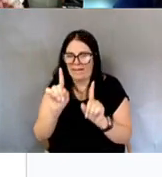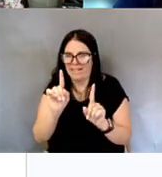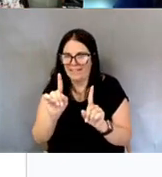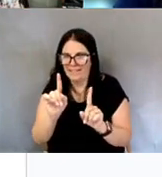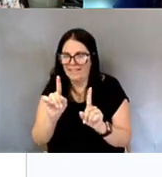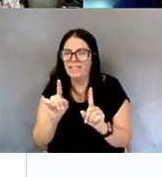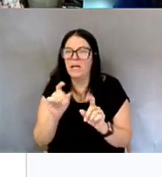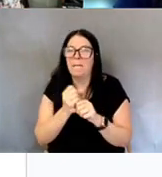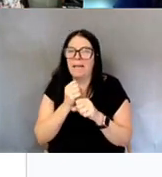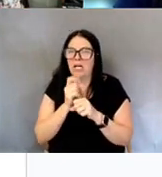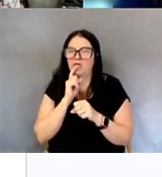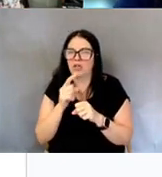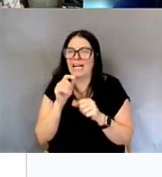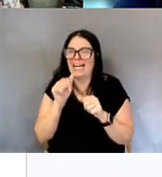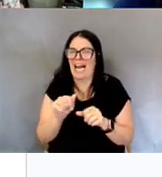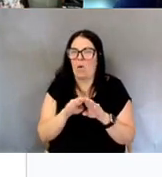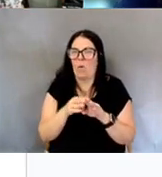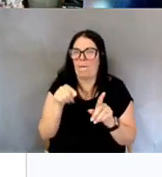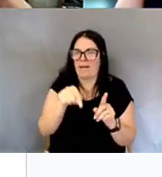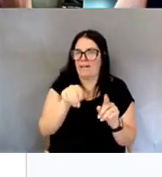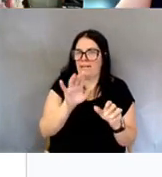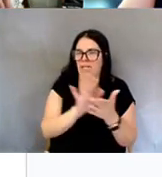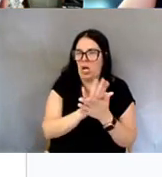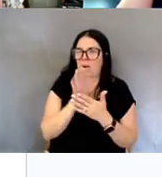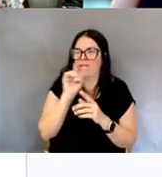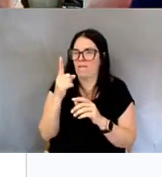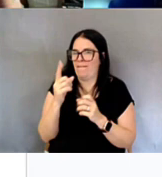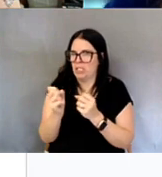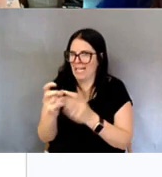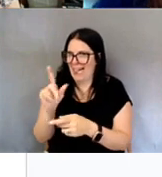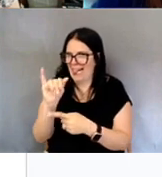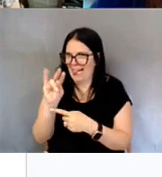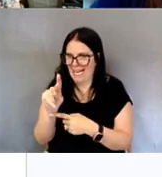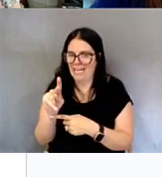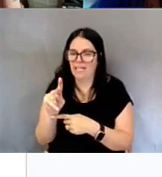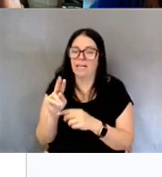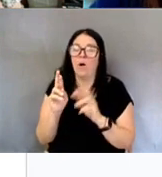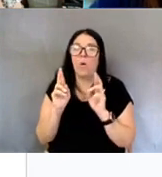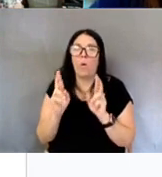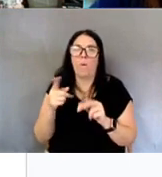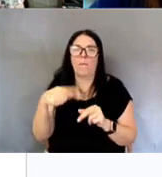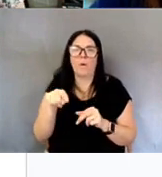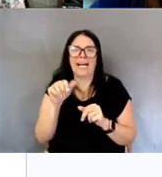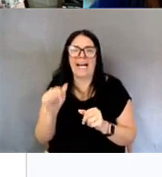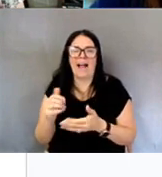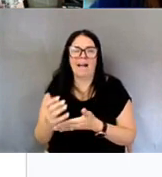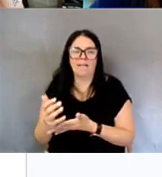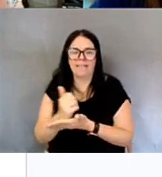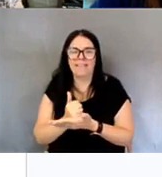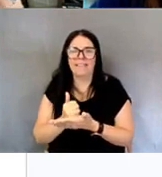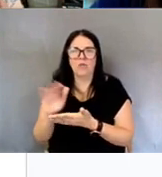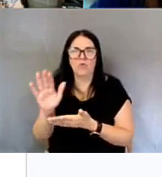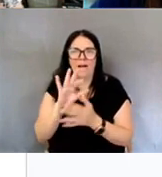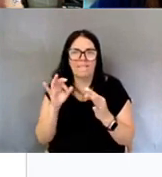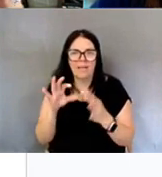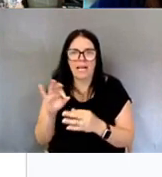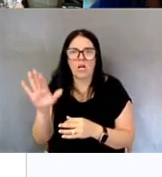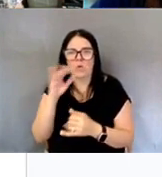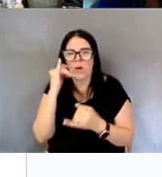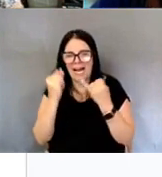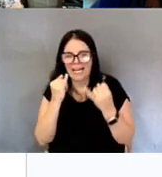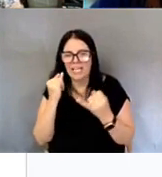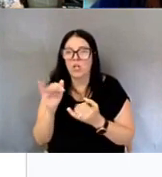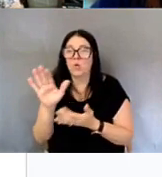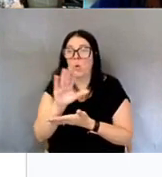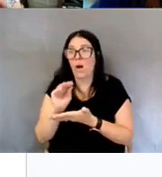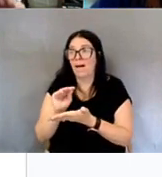Make sure that you have access to this Google document. Our hope is that it will allow us to kind of collect some of your feedback, ideas, notes from